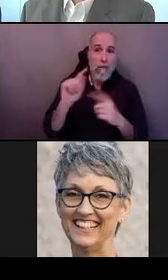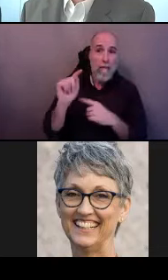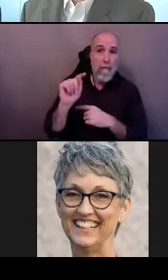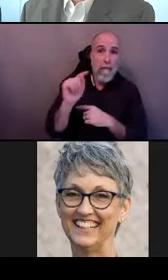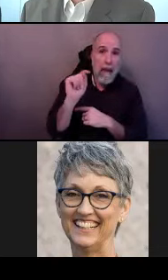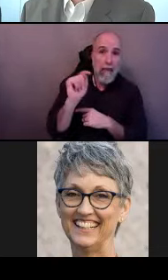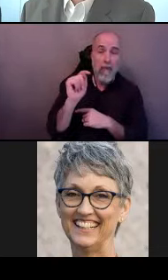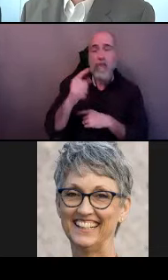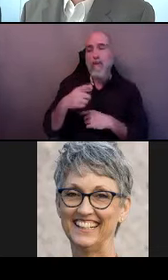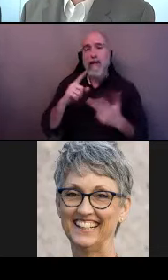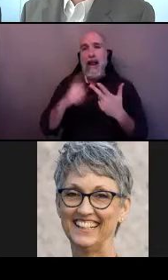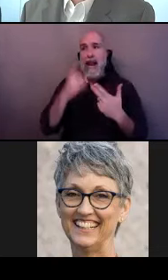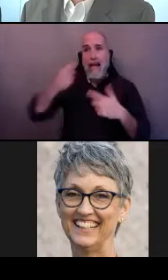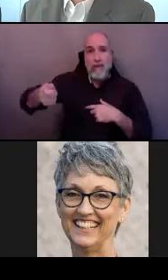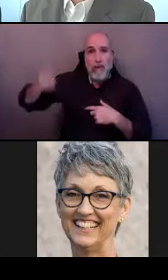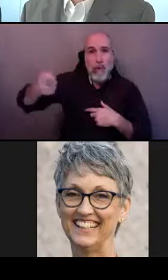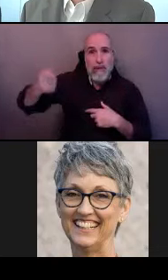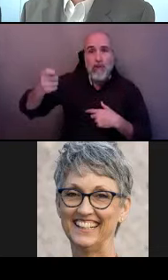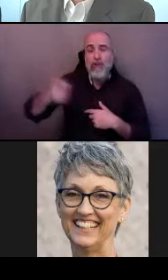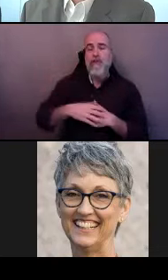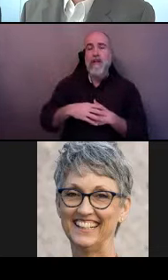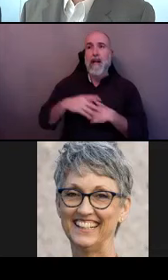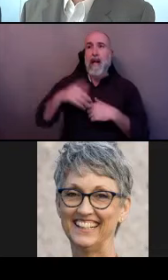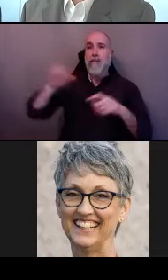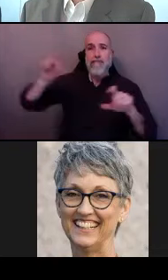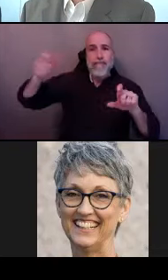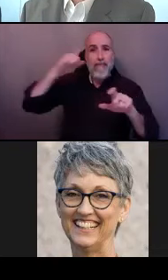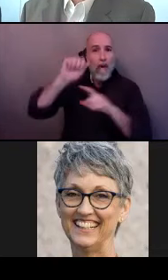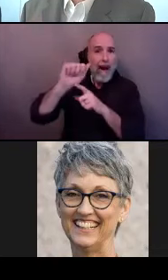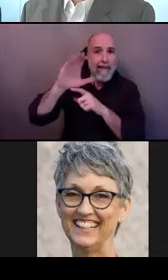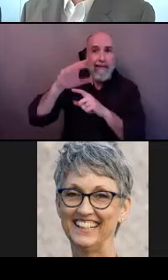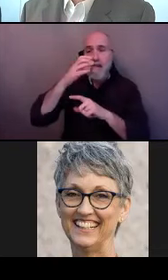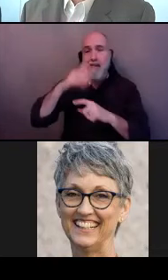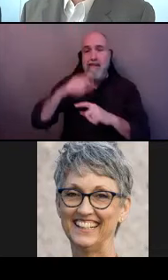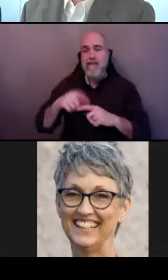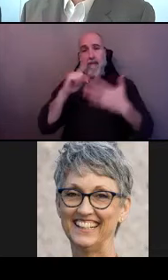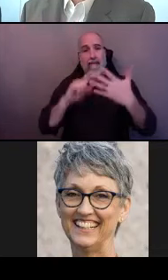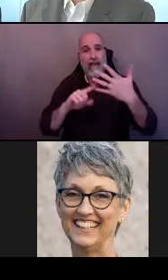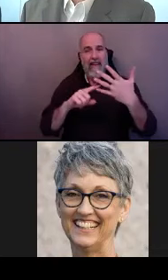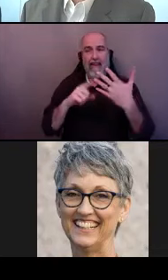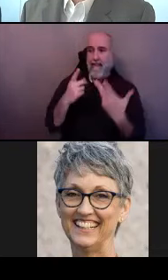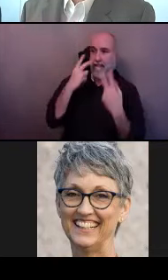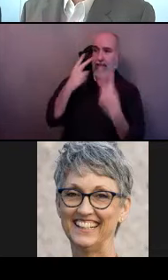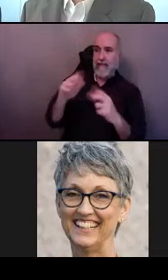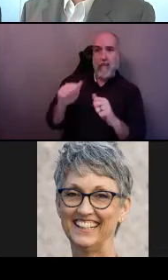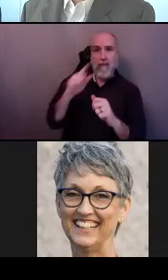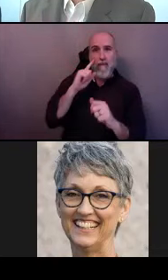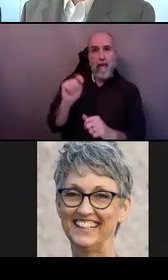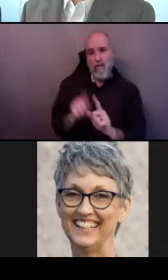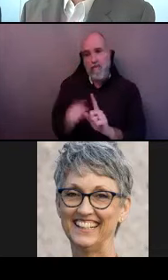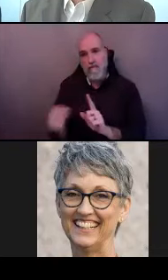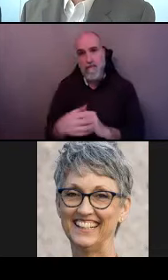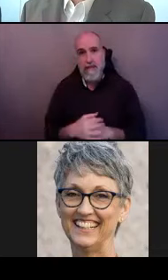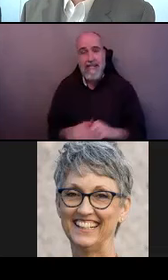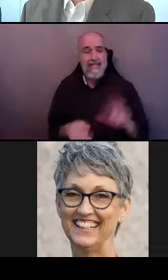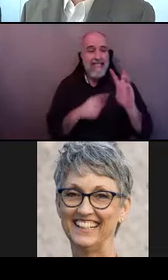switches, receptacles, and environmental controls. Fifth, visibility bathroom route. The 6th is visitability